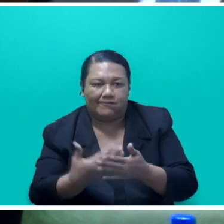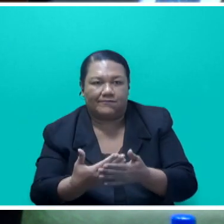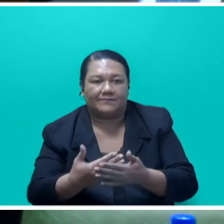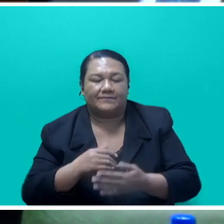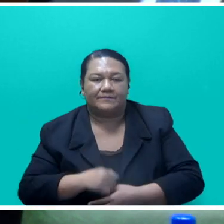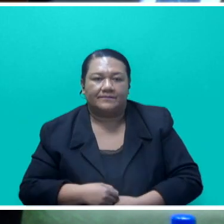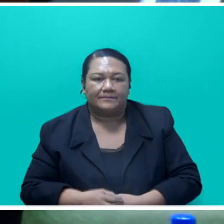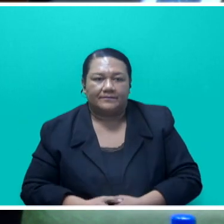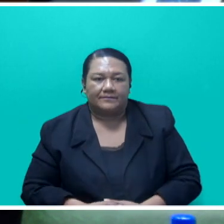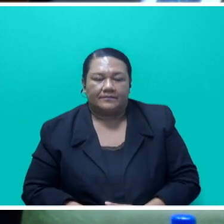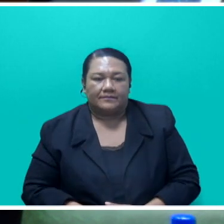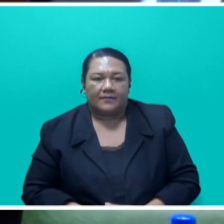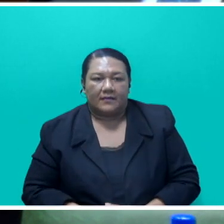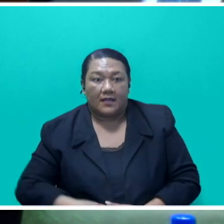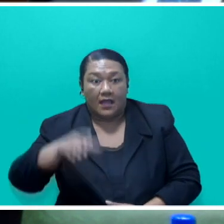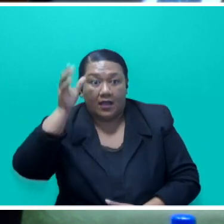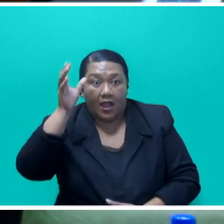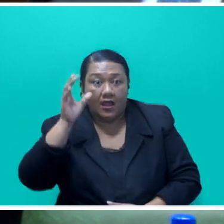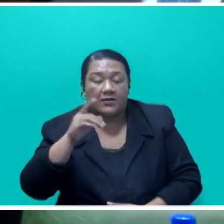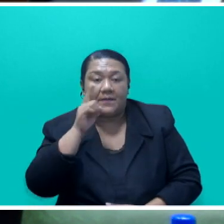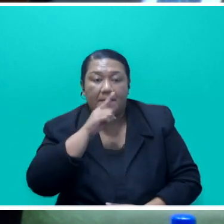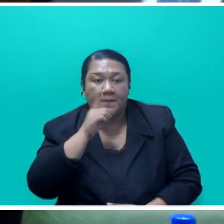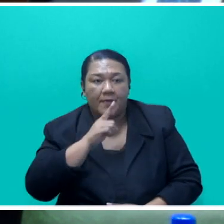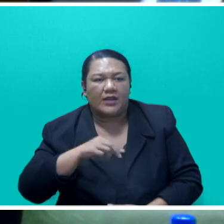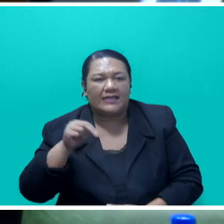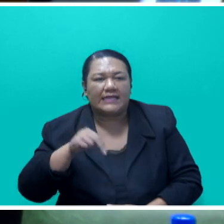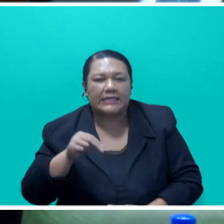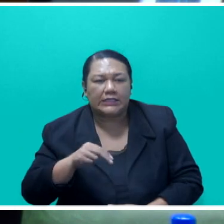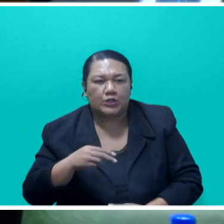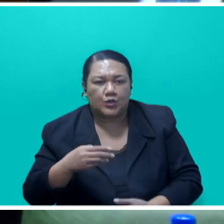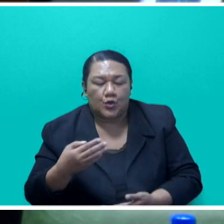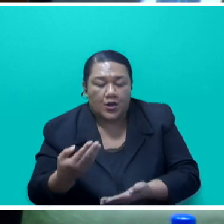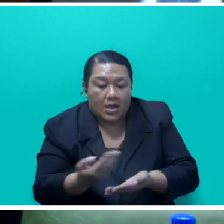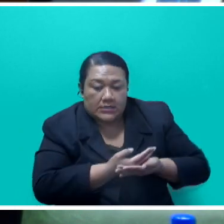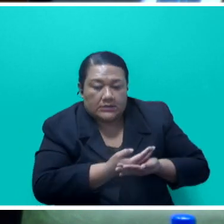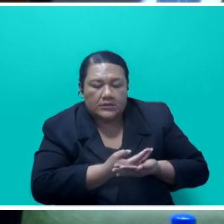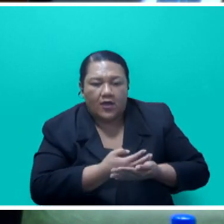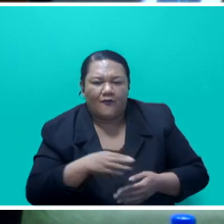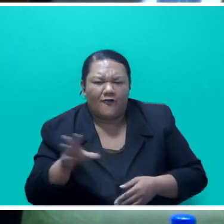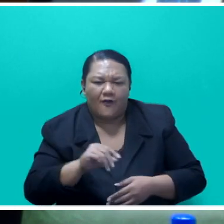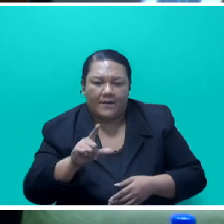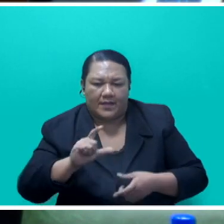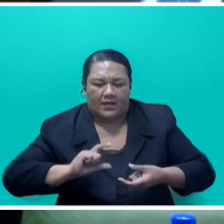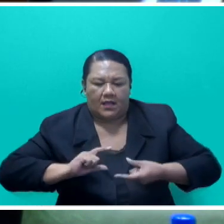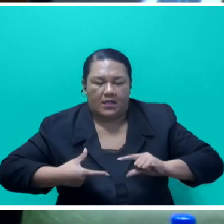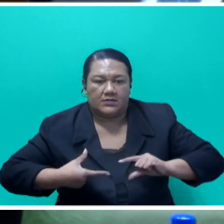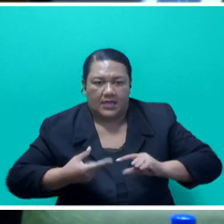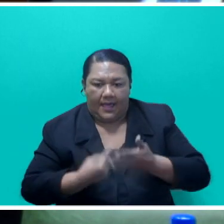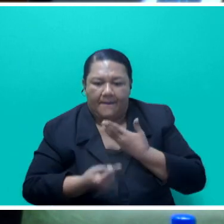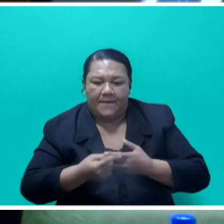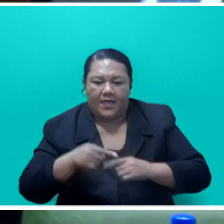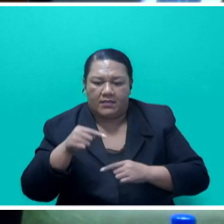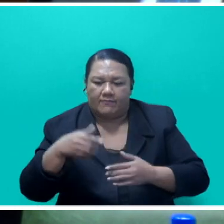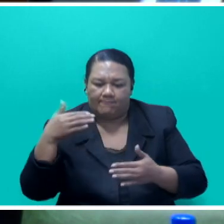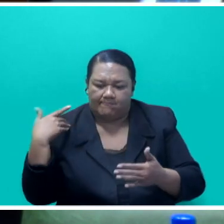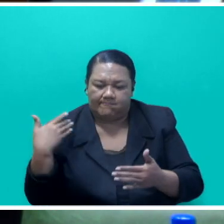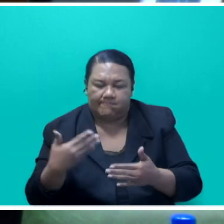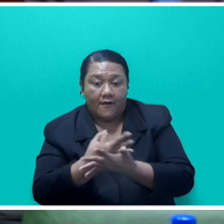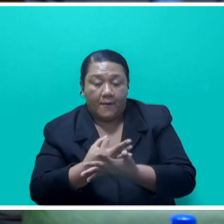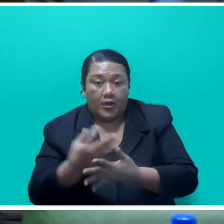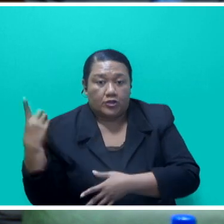House. We should never condone such a continuous denigration of our centuries of old tradition of